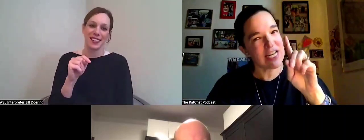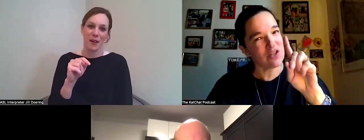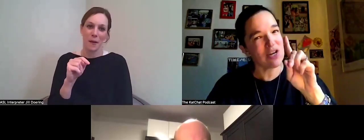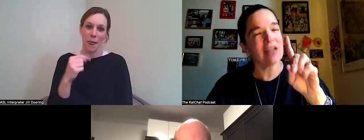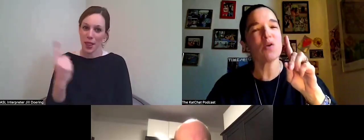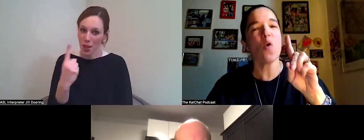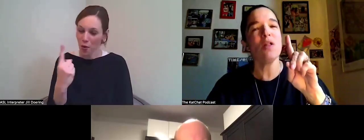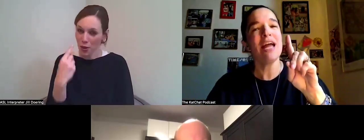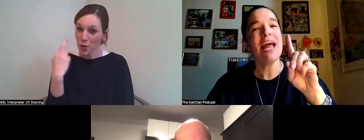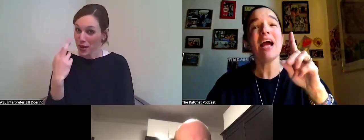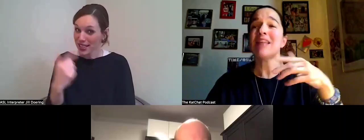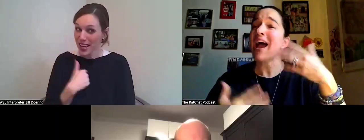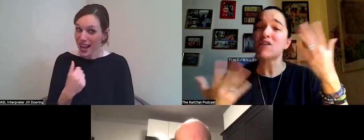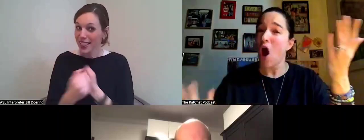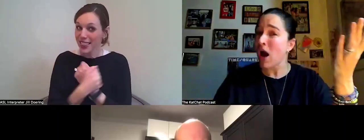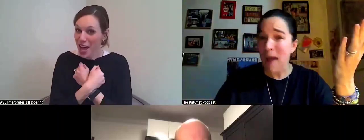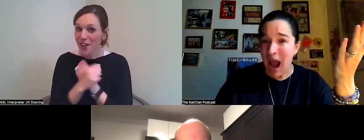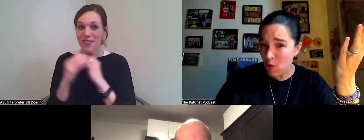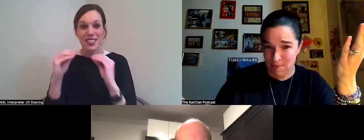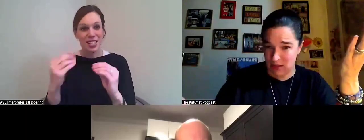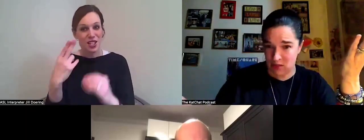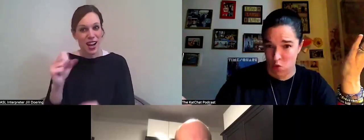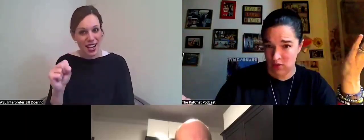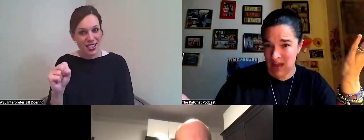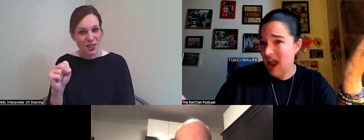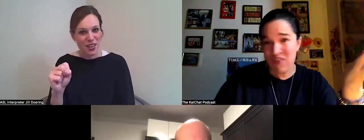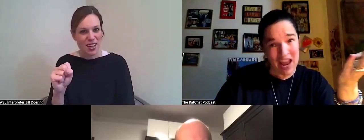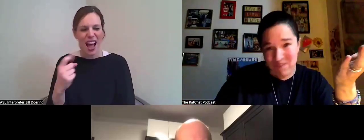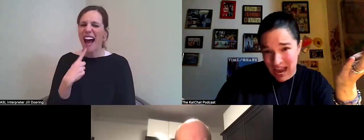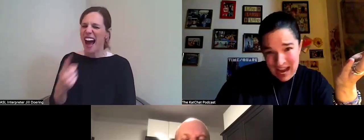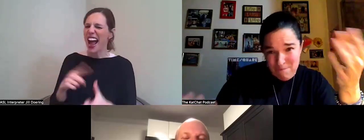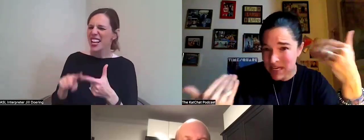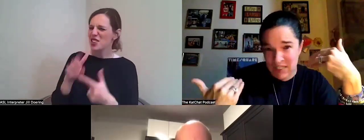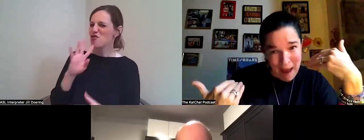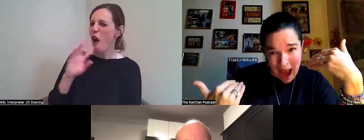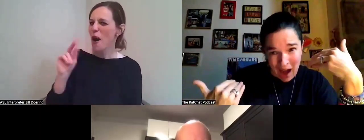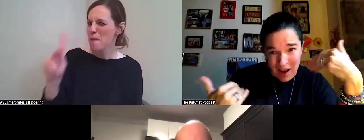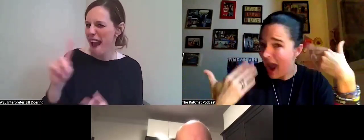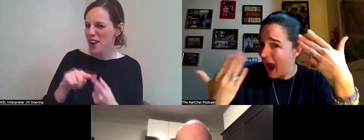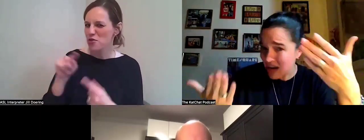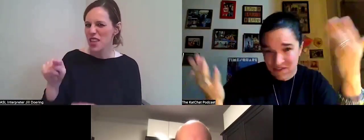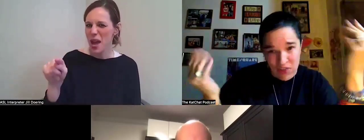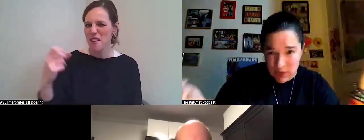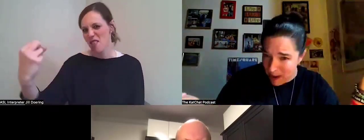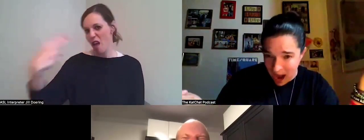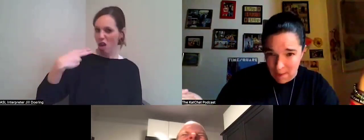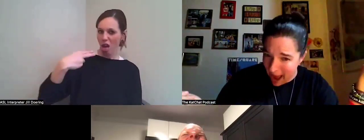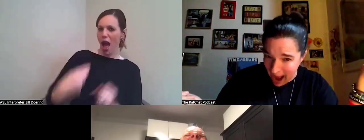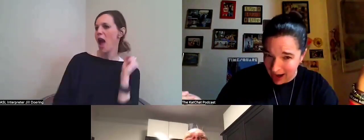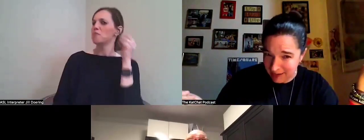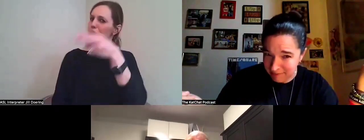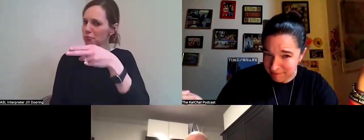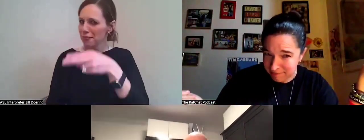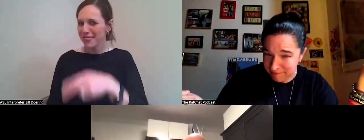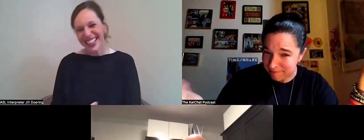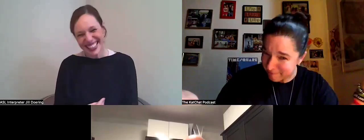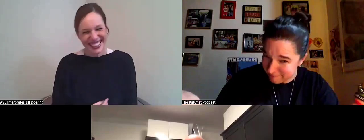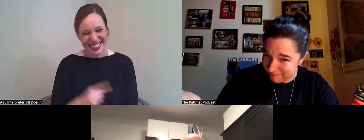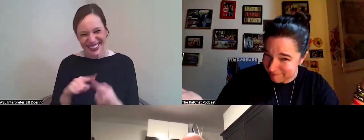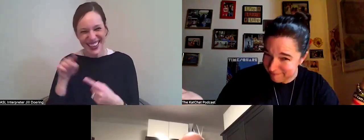I love teaching high school is I could talk back with my students. And if they give me smack, I give them smack back.